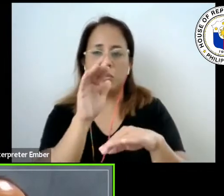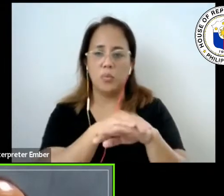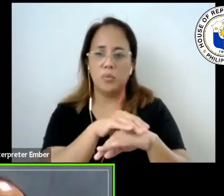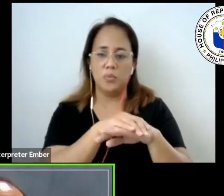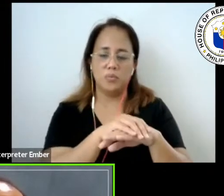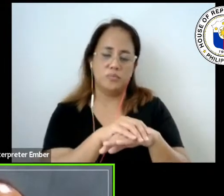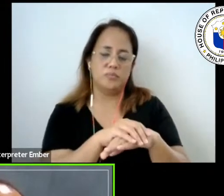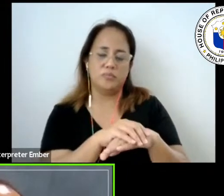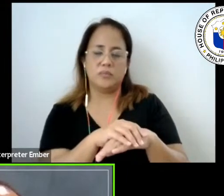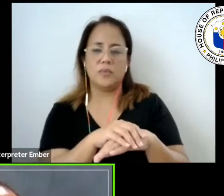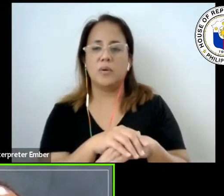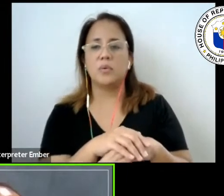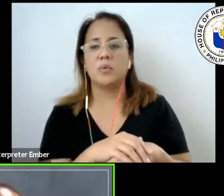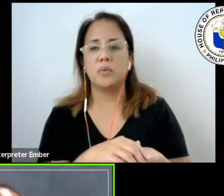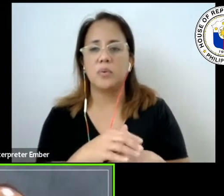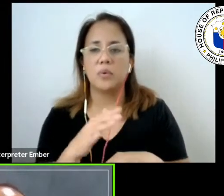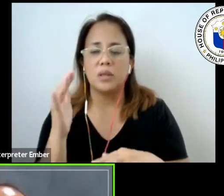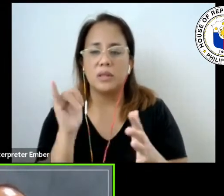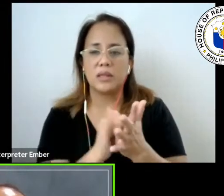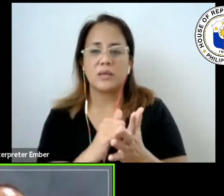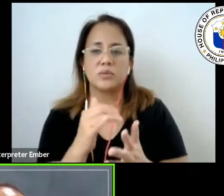that matter. So that's